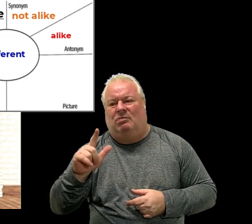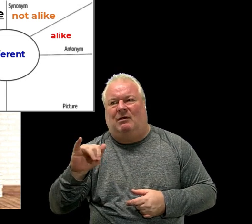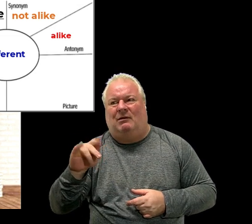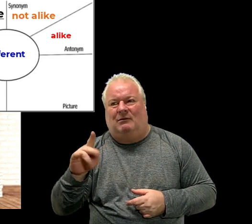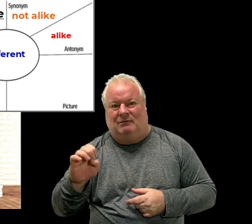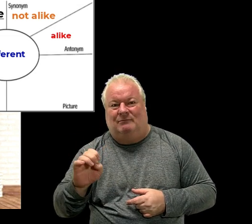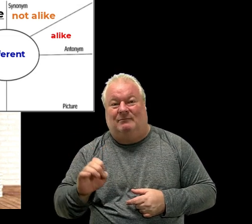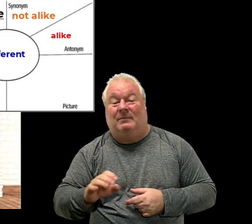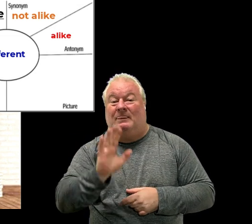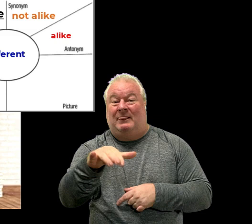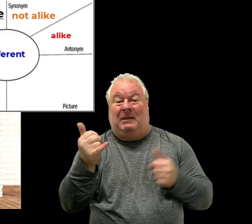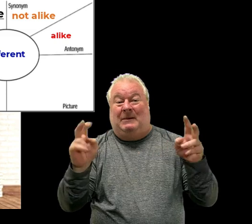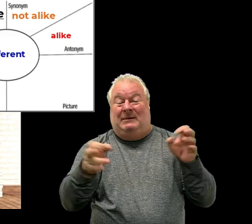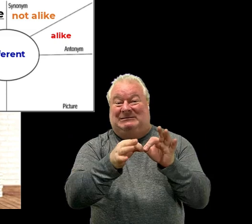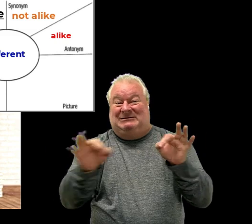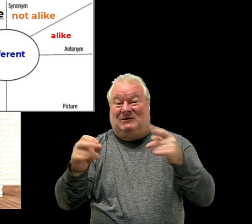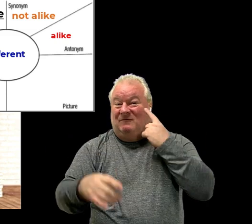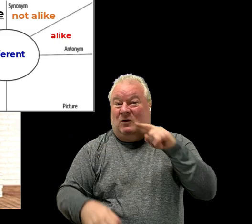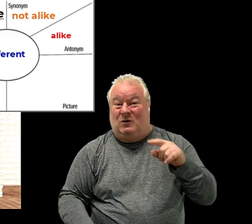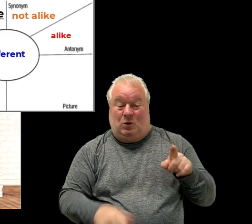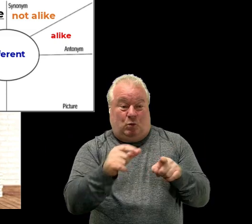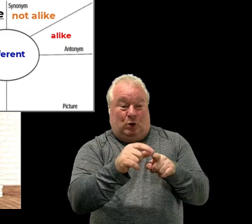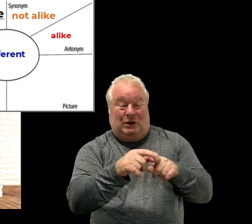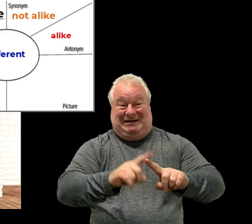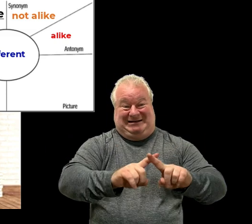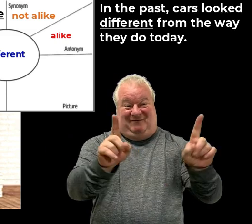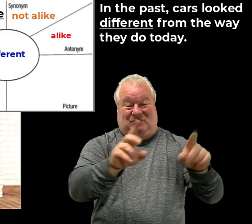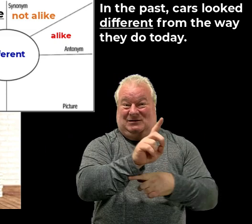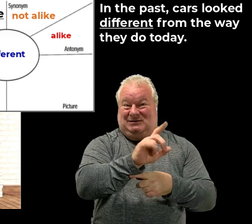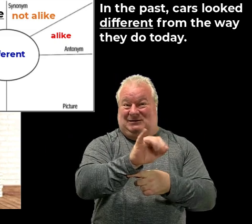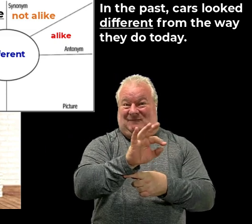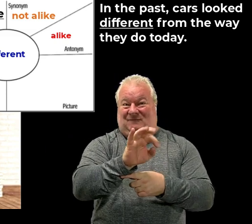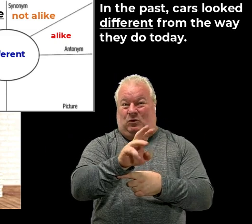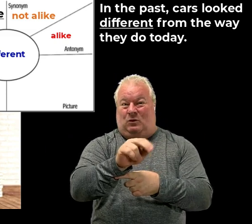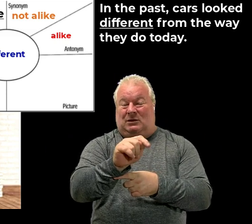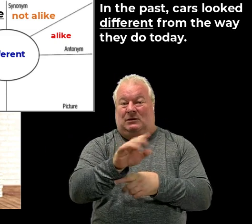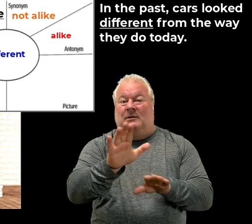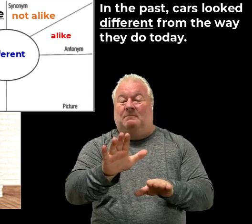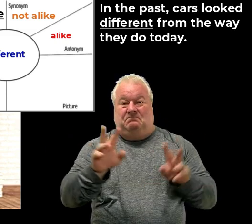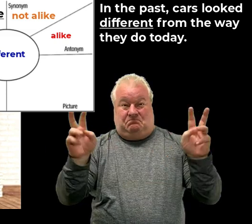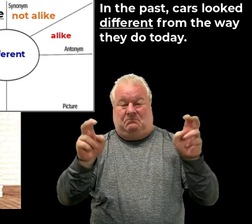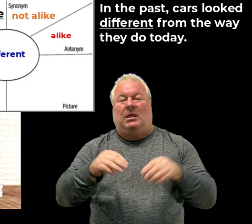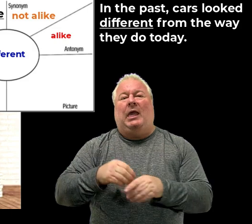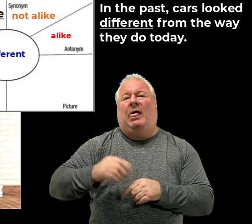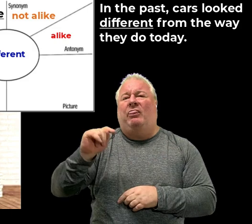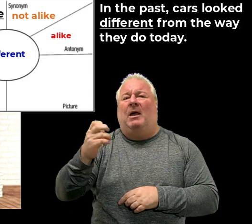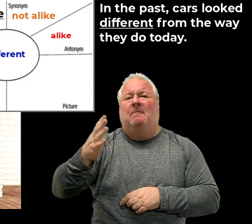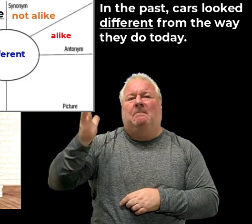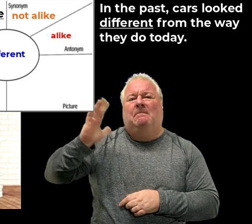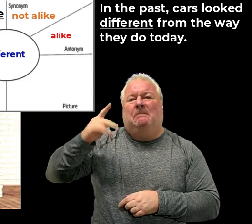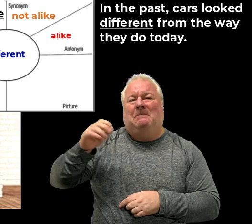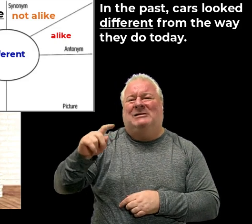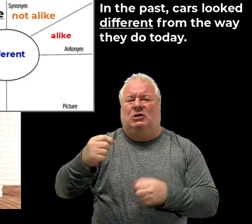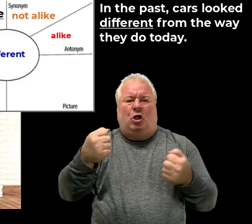A sentence using the word different. In the past, cars